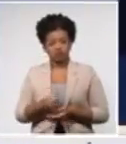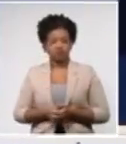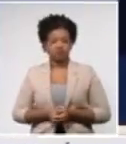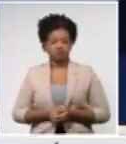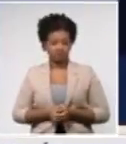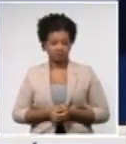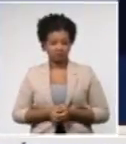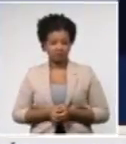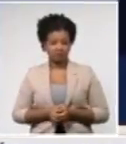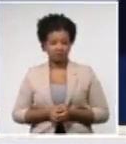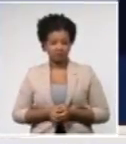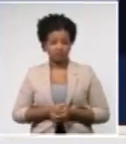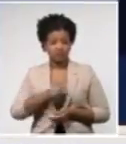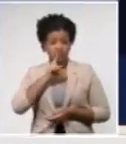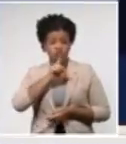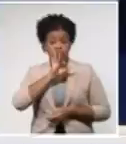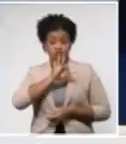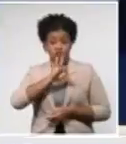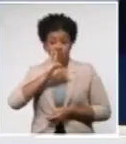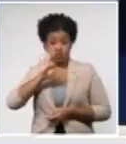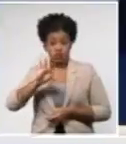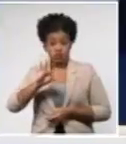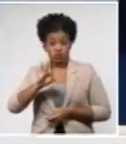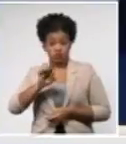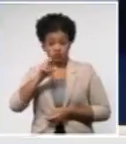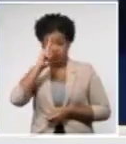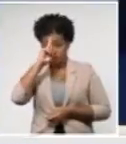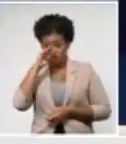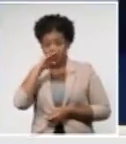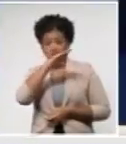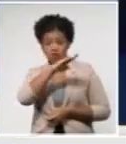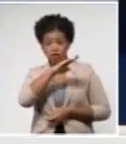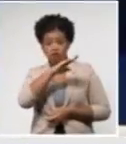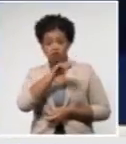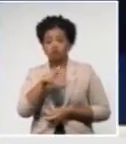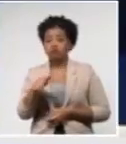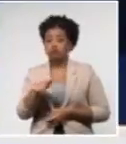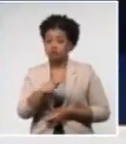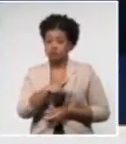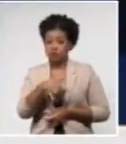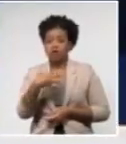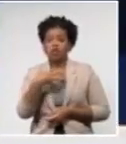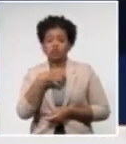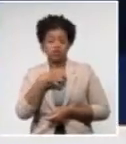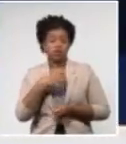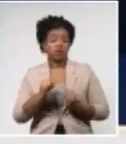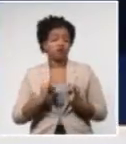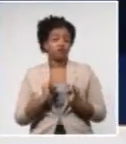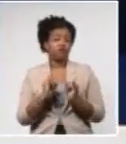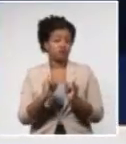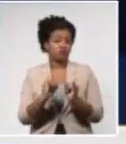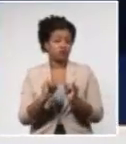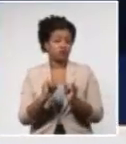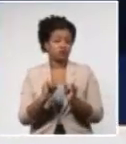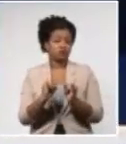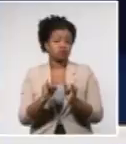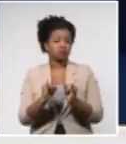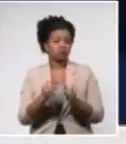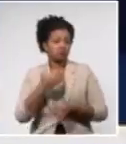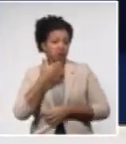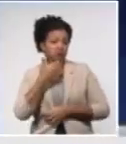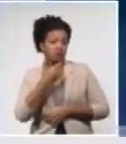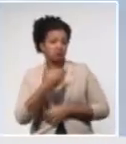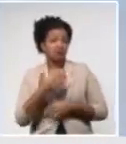have a very favorable indicator of the 188